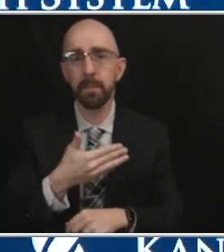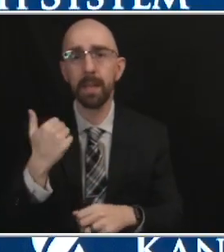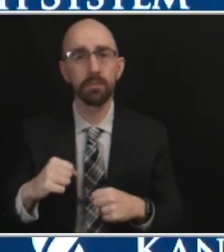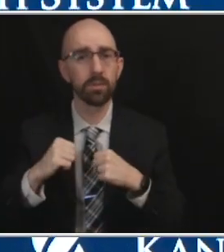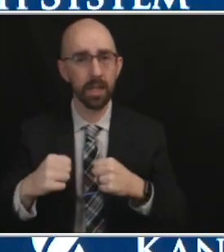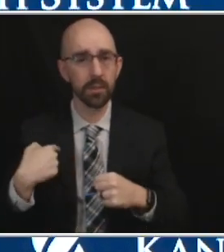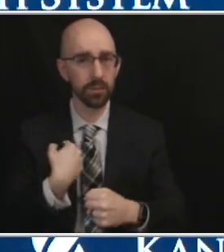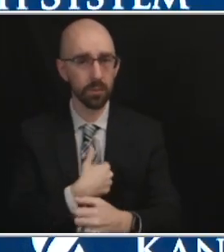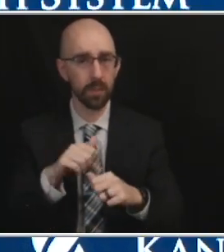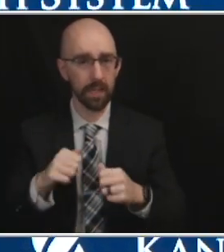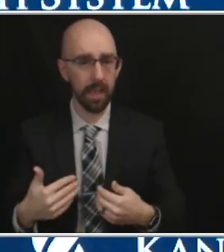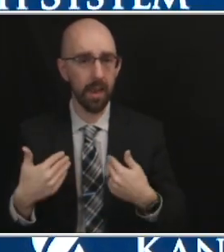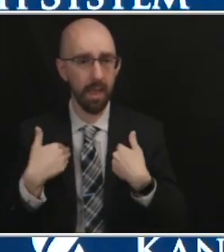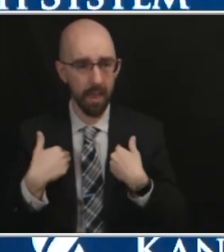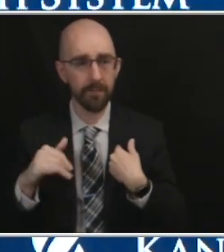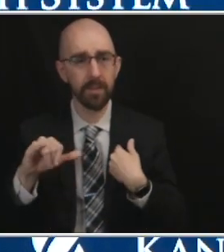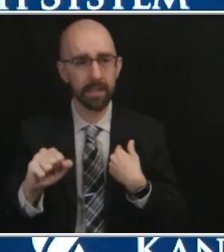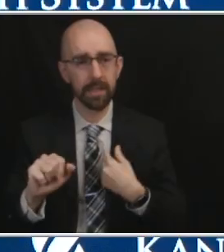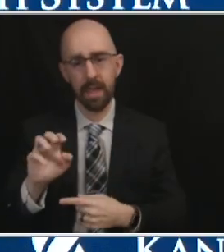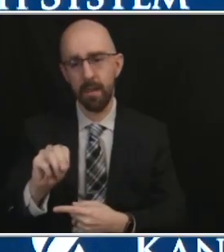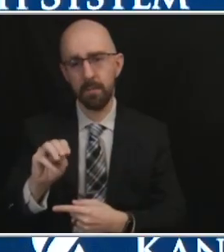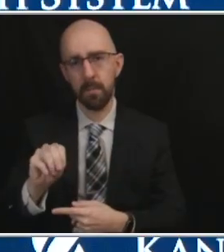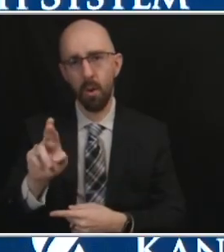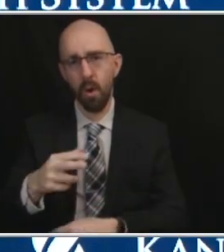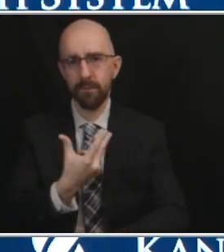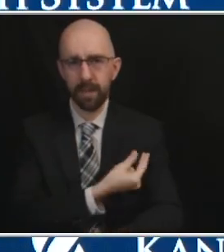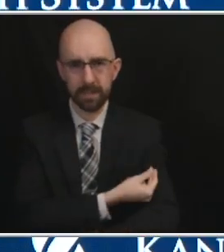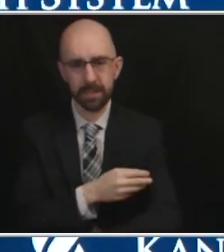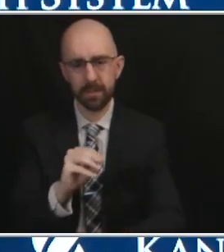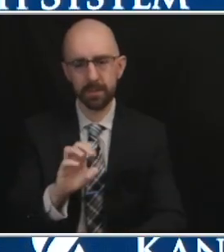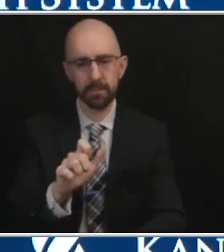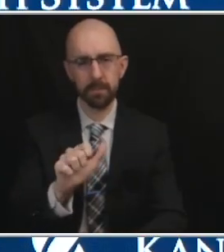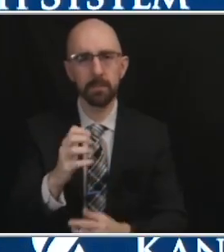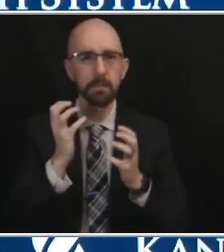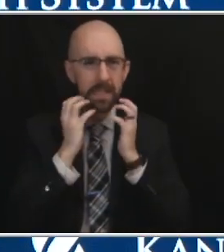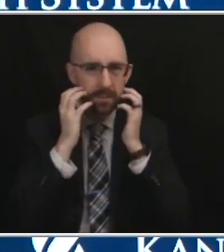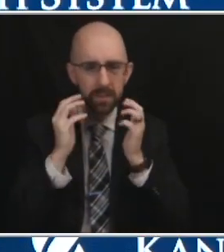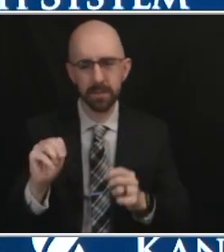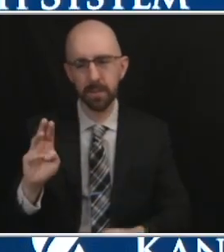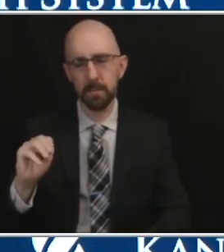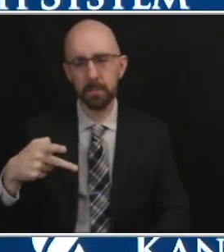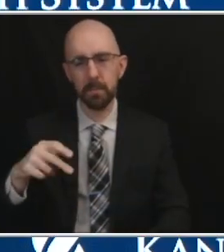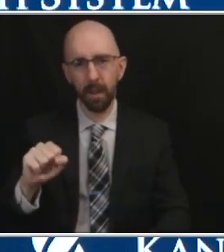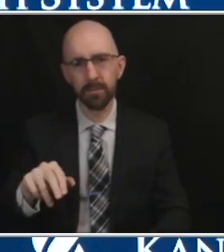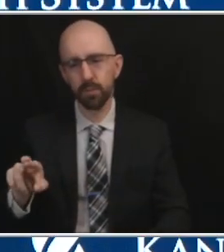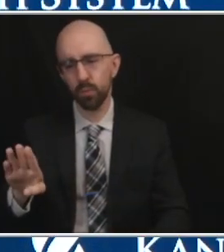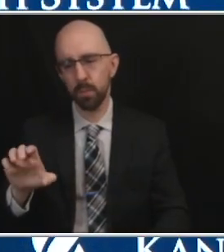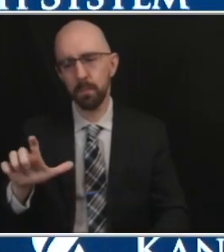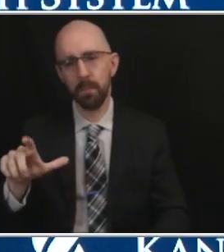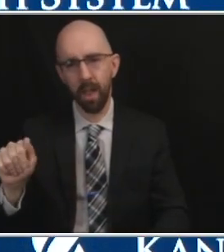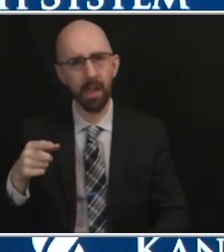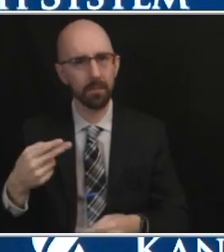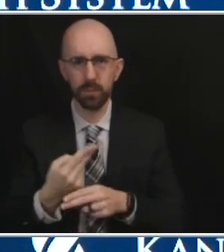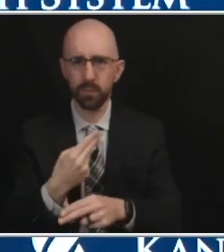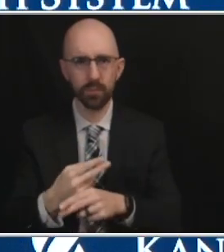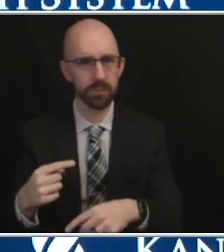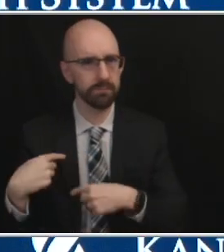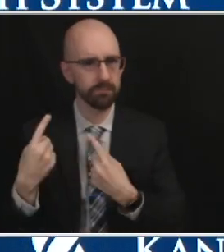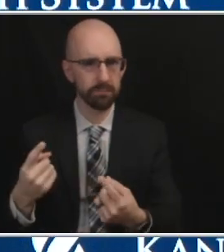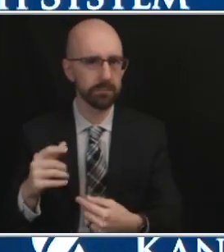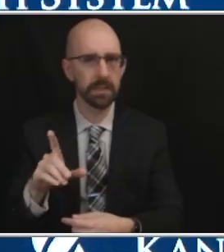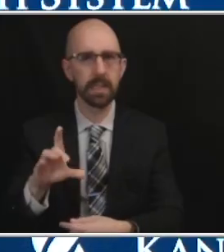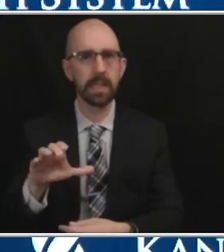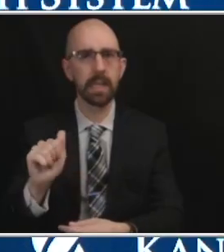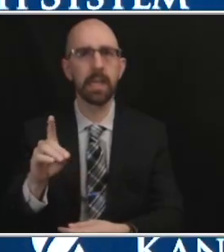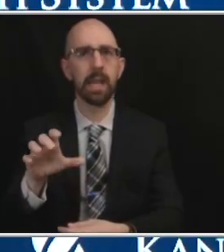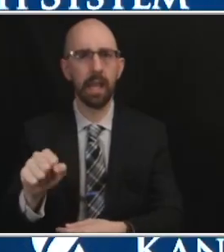have is MMR vaccine, measles, mumps, rubella vaccine, that has been used for decades, has been proven to be very safe and effective.